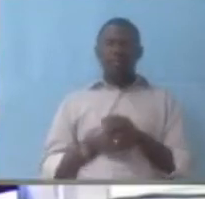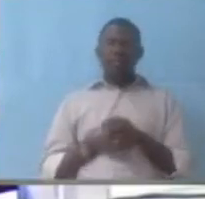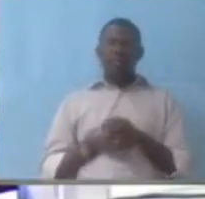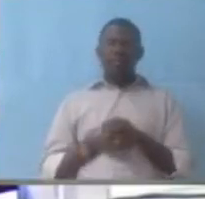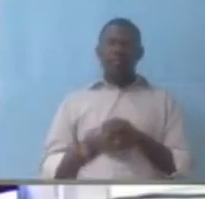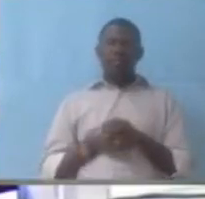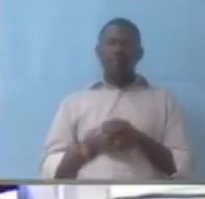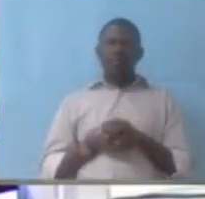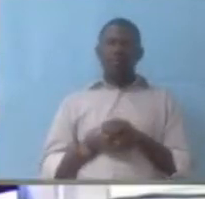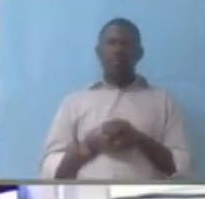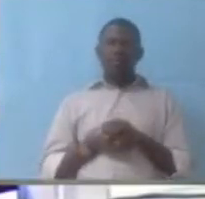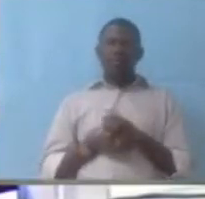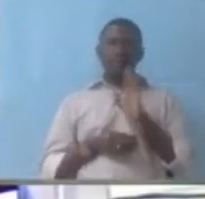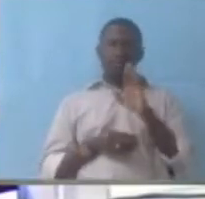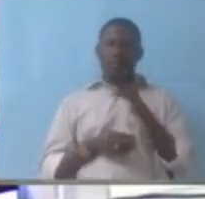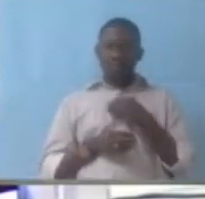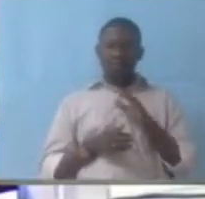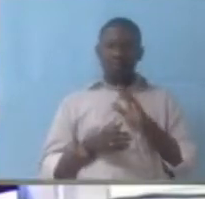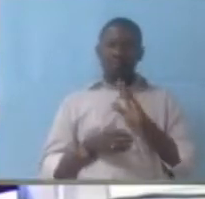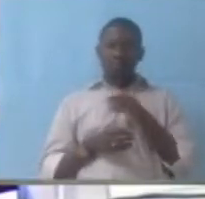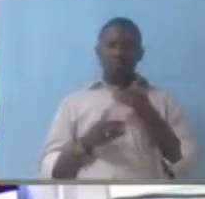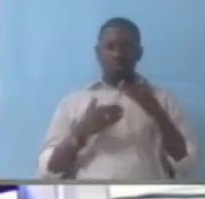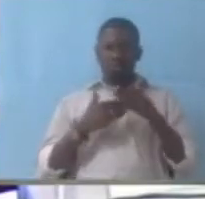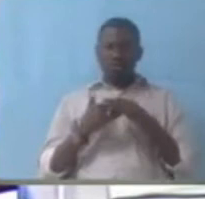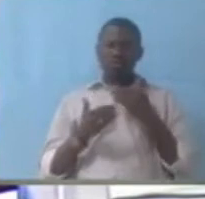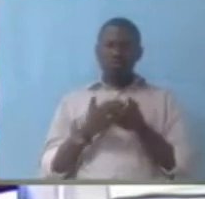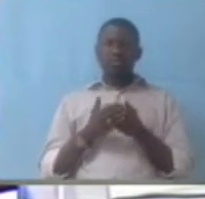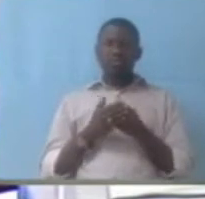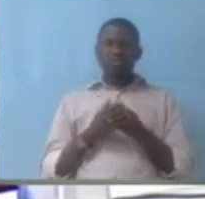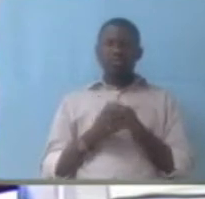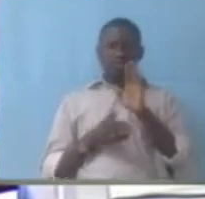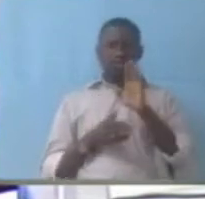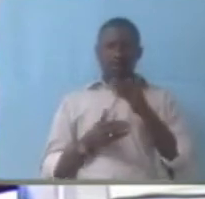that I don't lose my thread of thought.